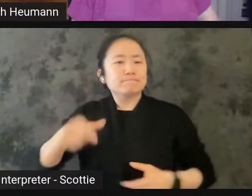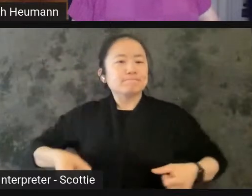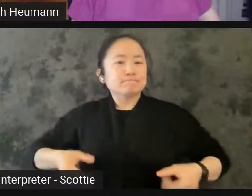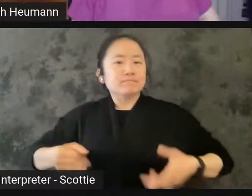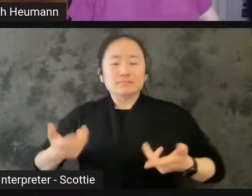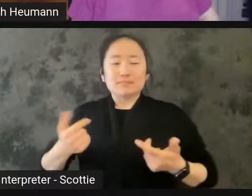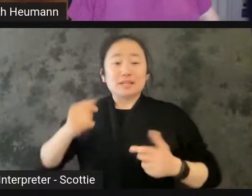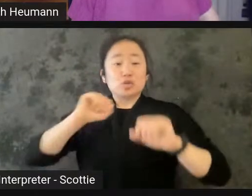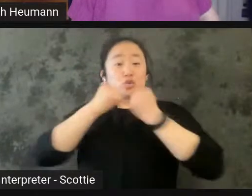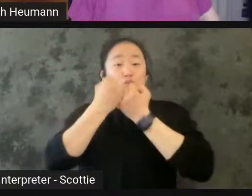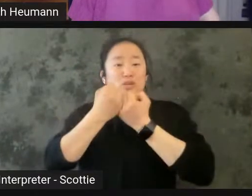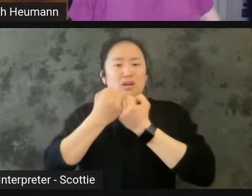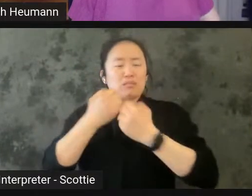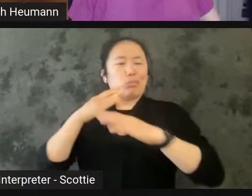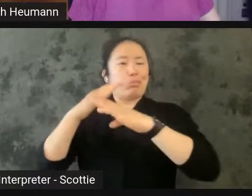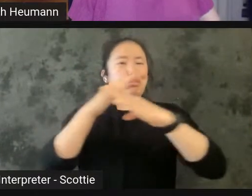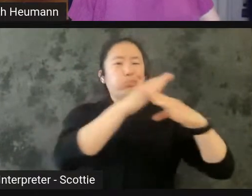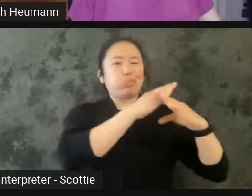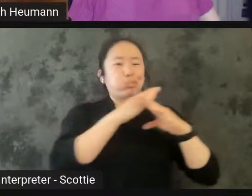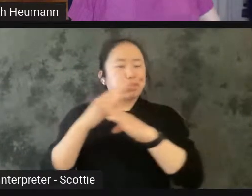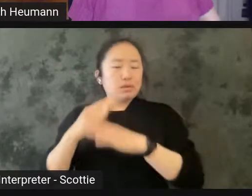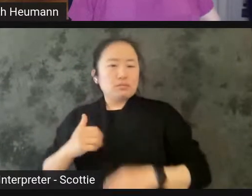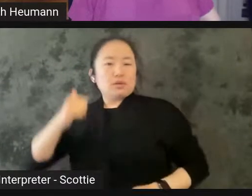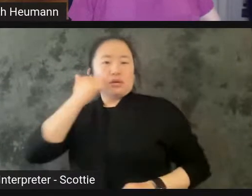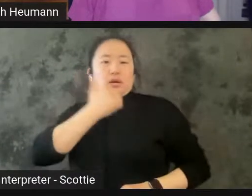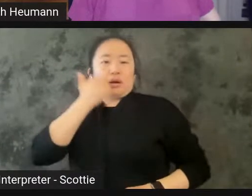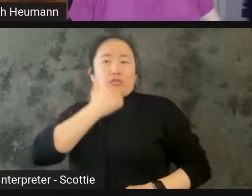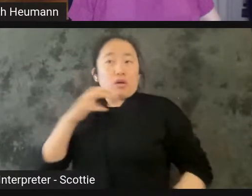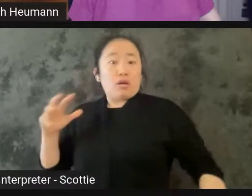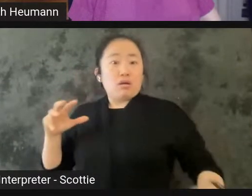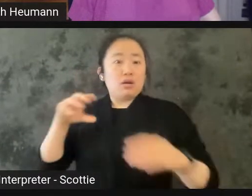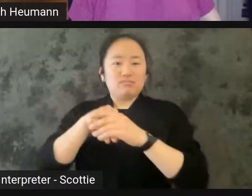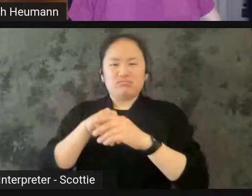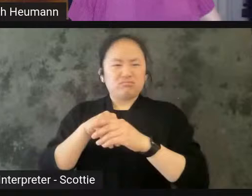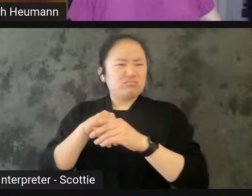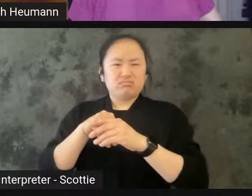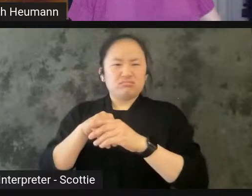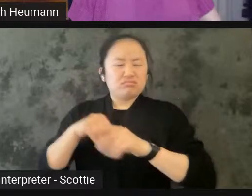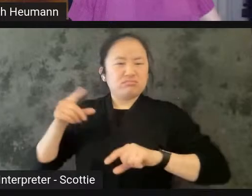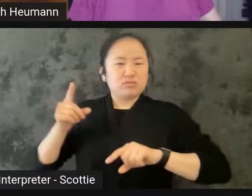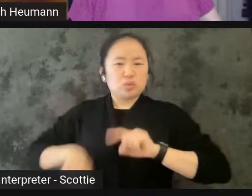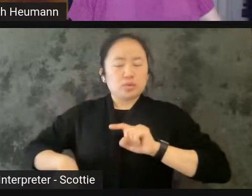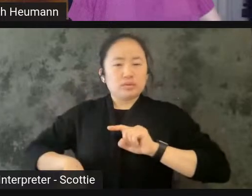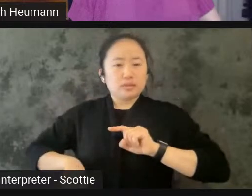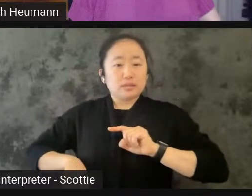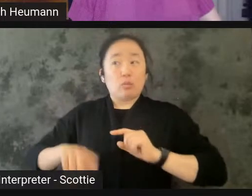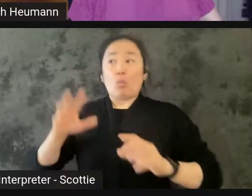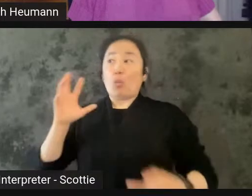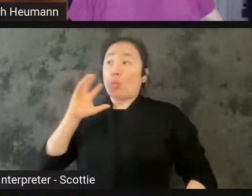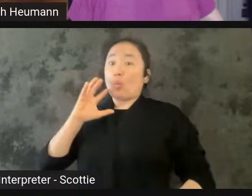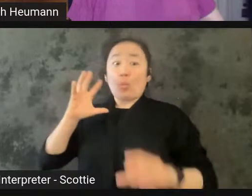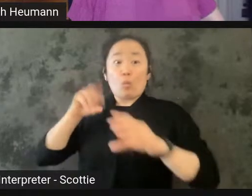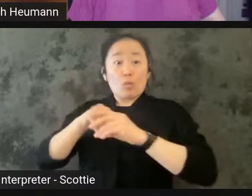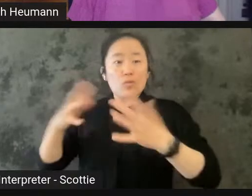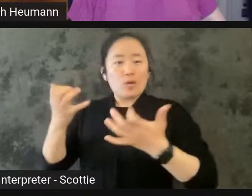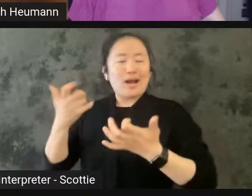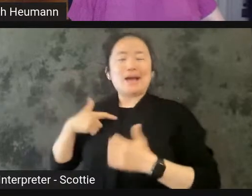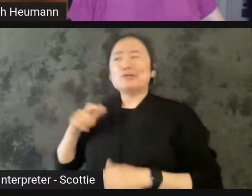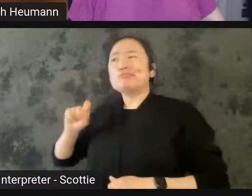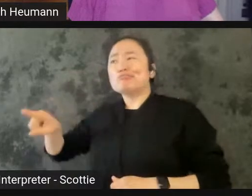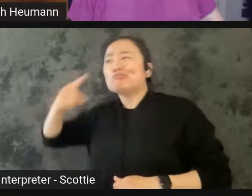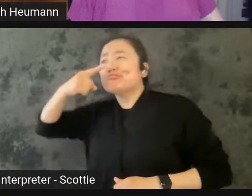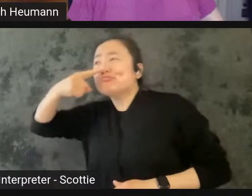her daily life and participation in society was dependent on favors.